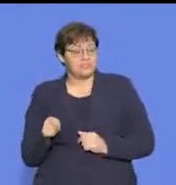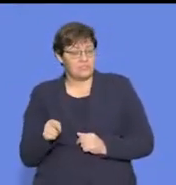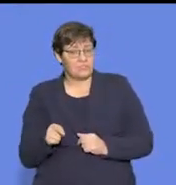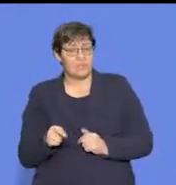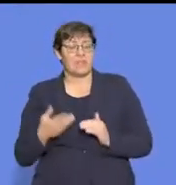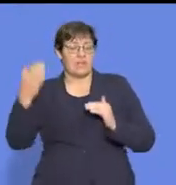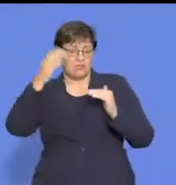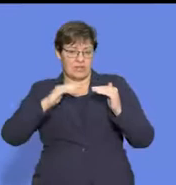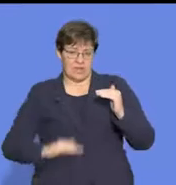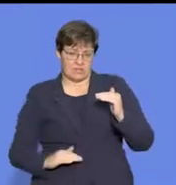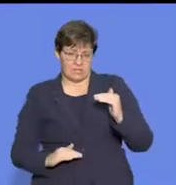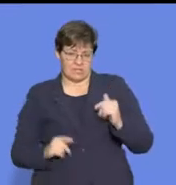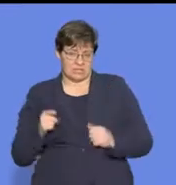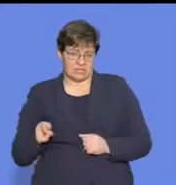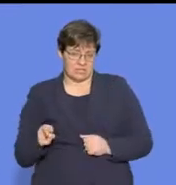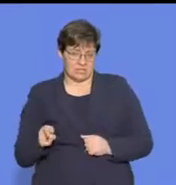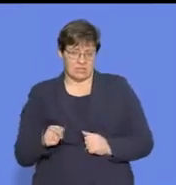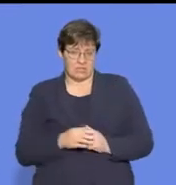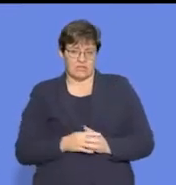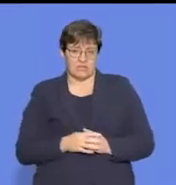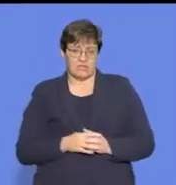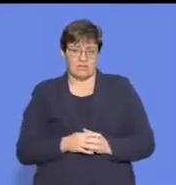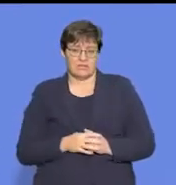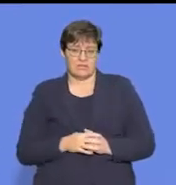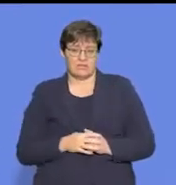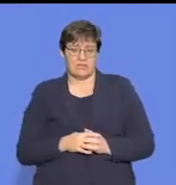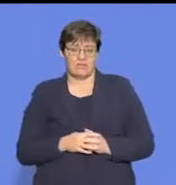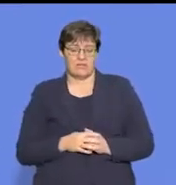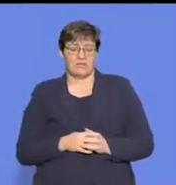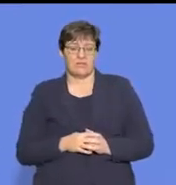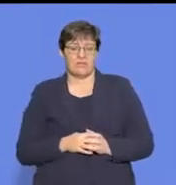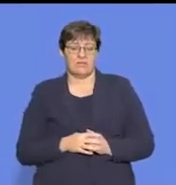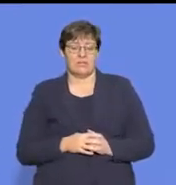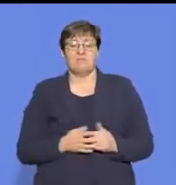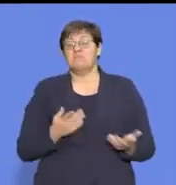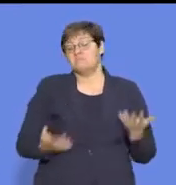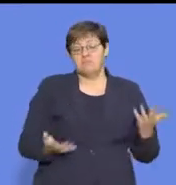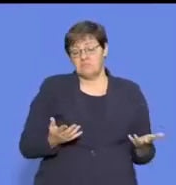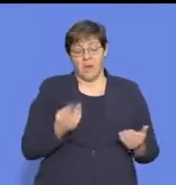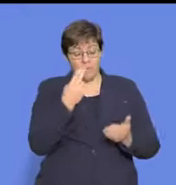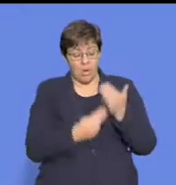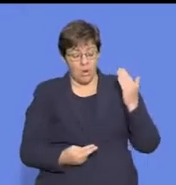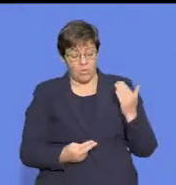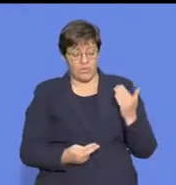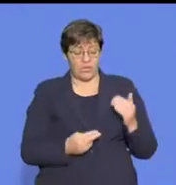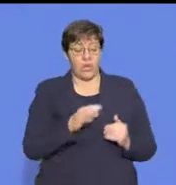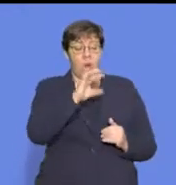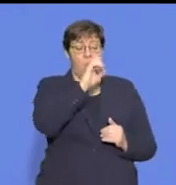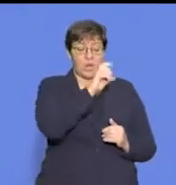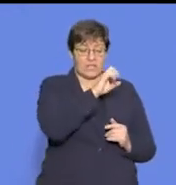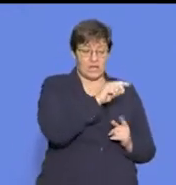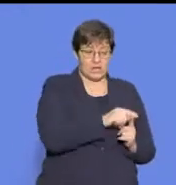case, this is the reduction reaction. So zinc can undergo